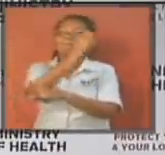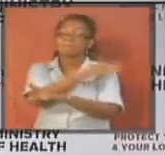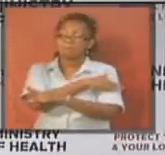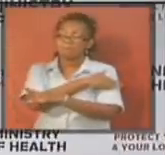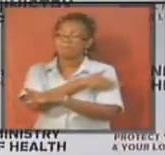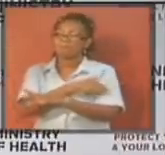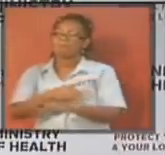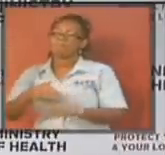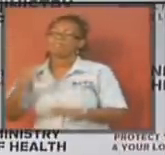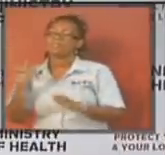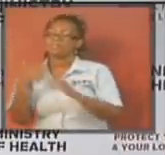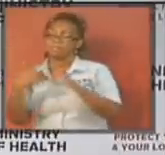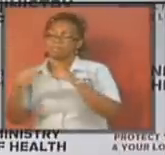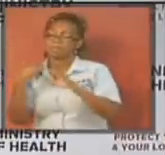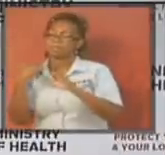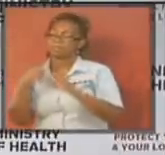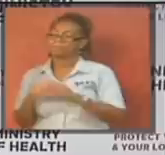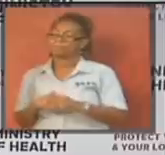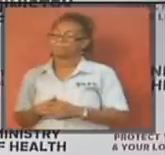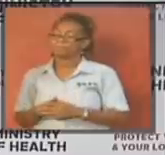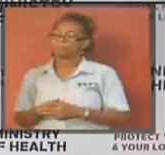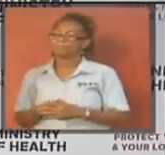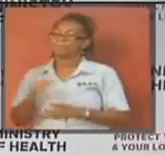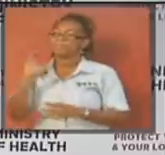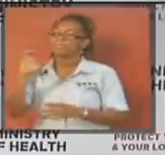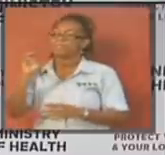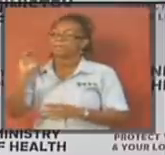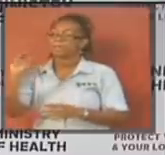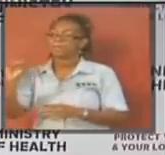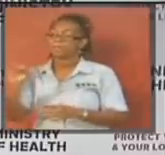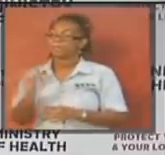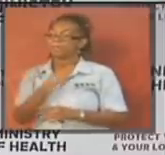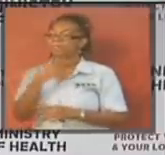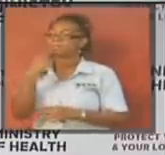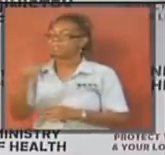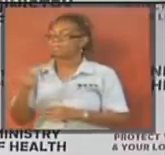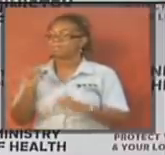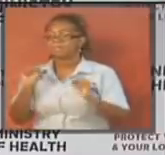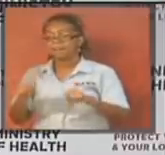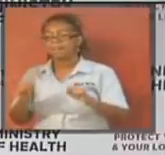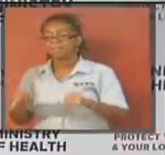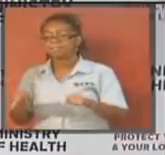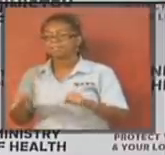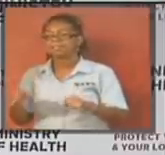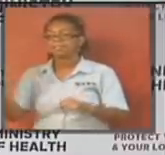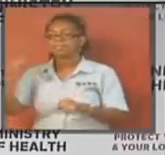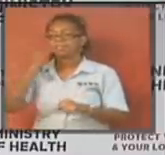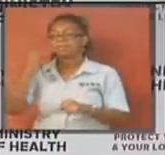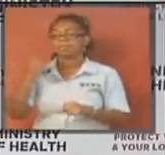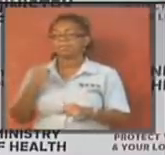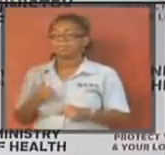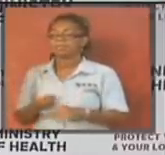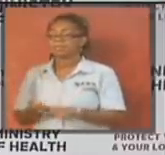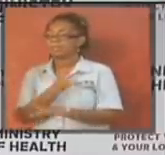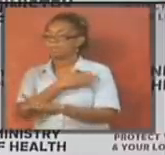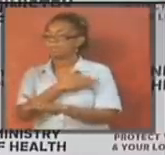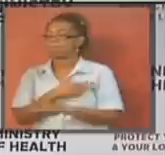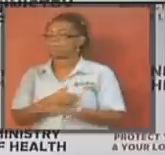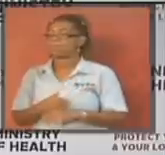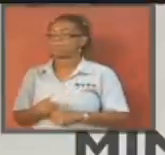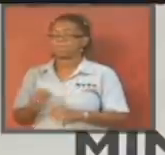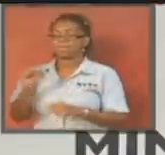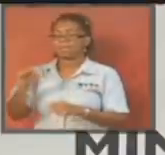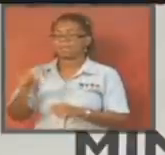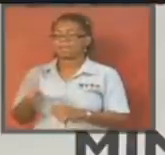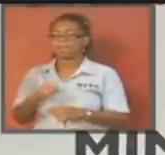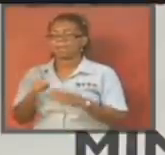said we were alerted prior to it arriving in the country. When it actually got physically to customs, that is when my principal pharmacist would have been notified